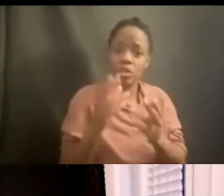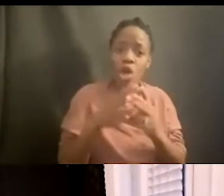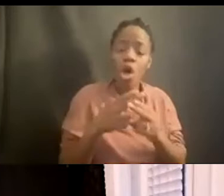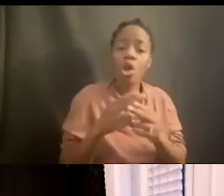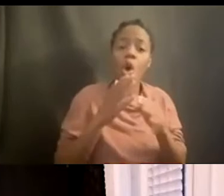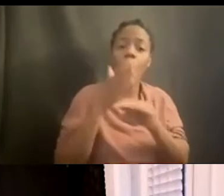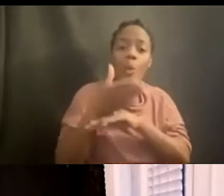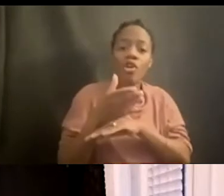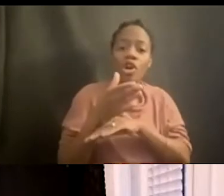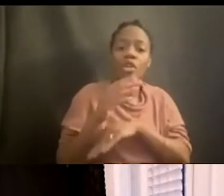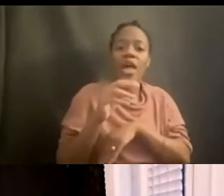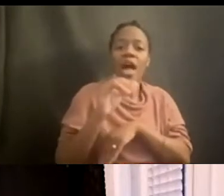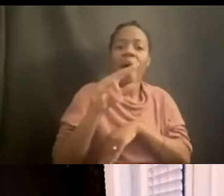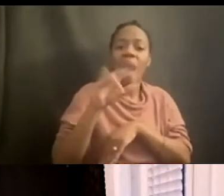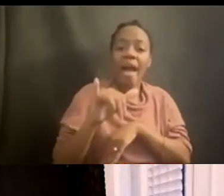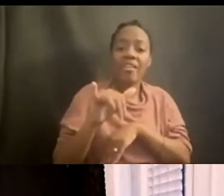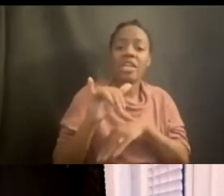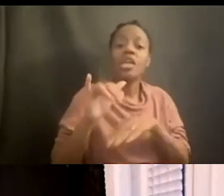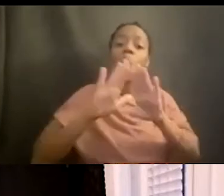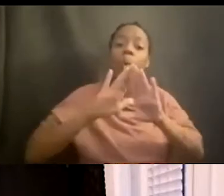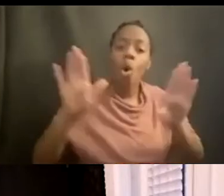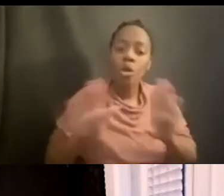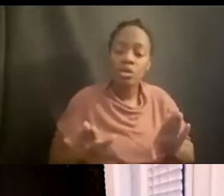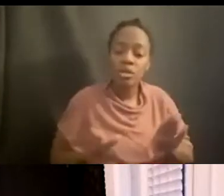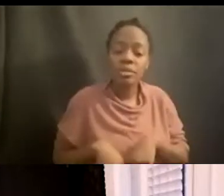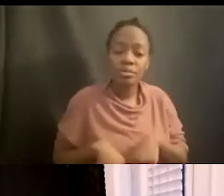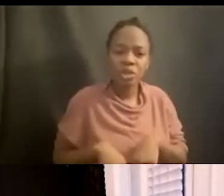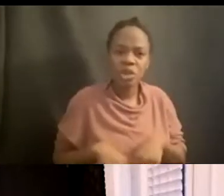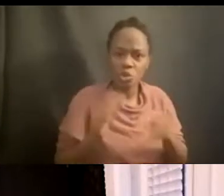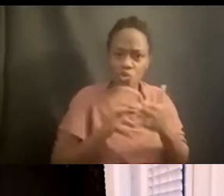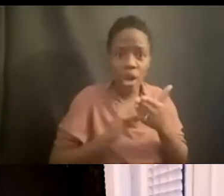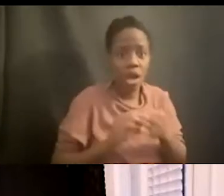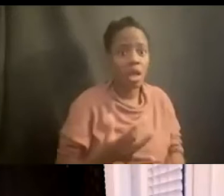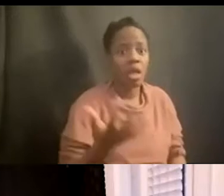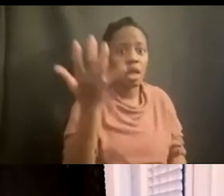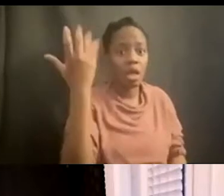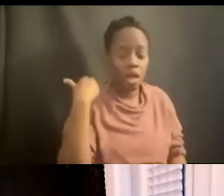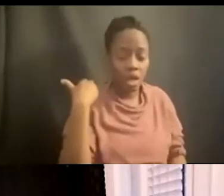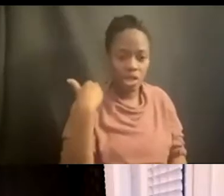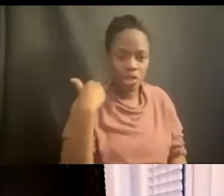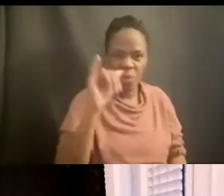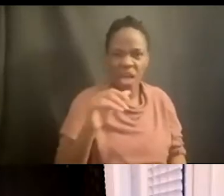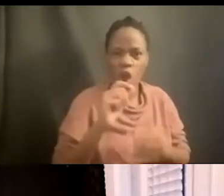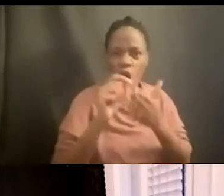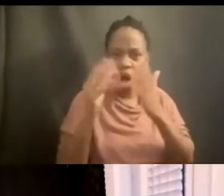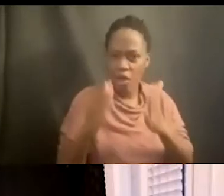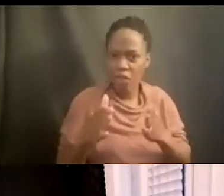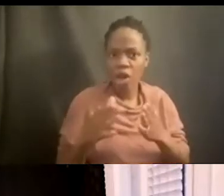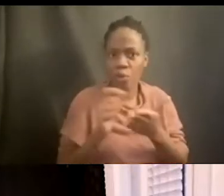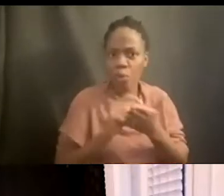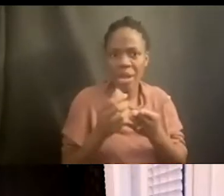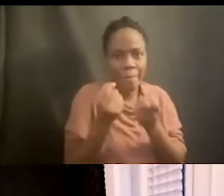Walls by Patricia Gandara. And I mean, it was written a long time ago, and she's done so much more work since then. But it